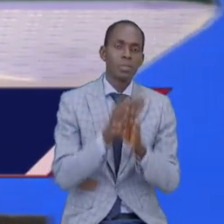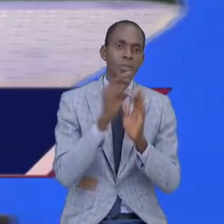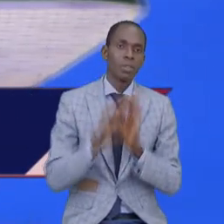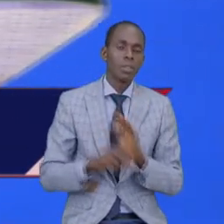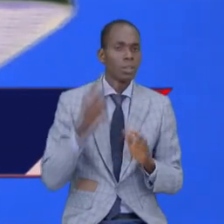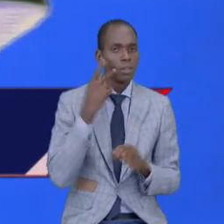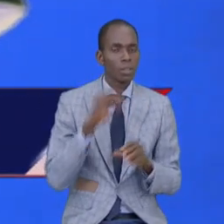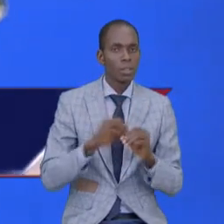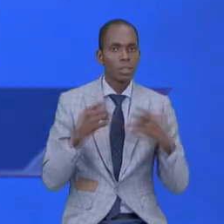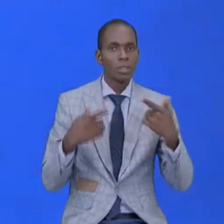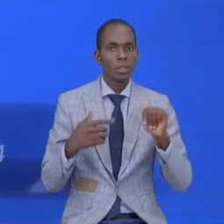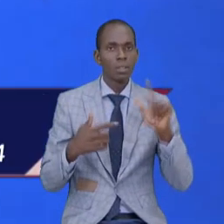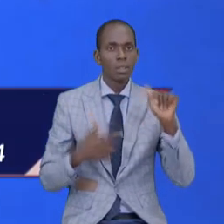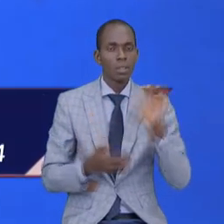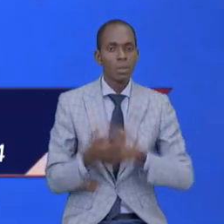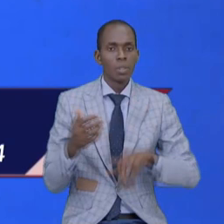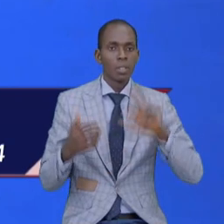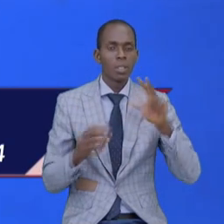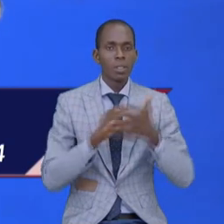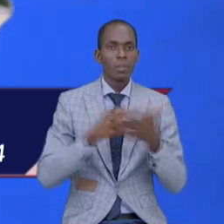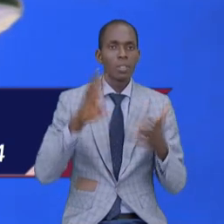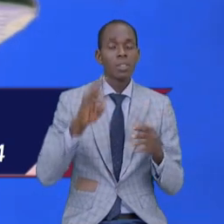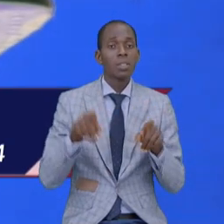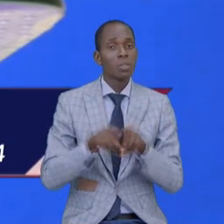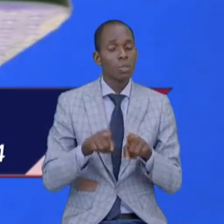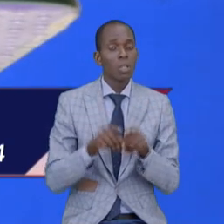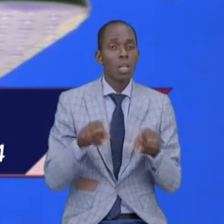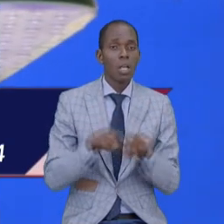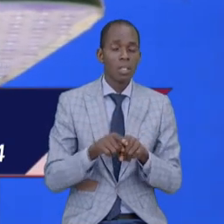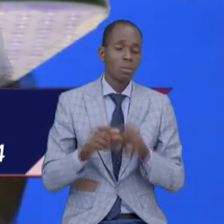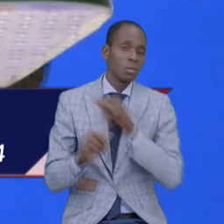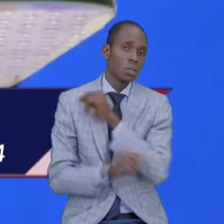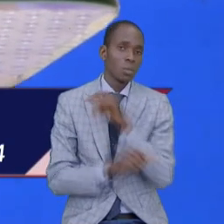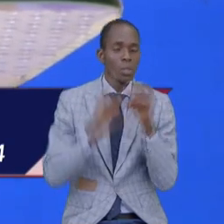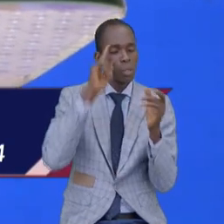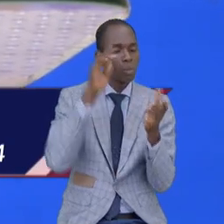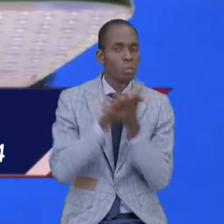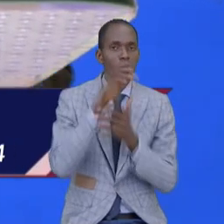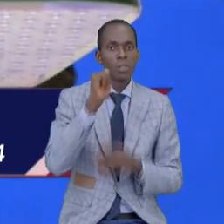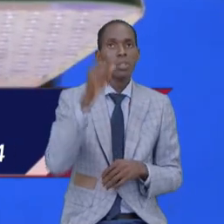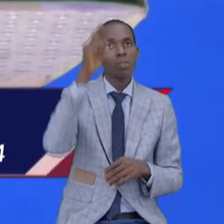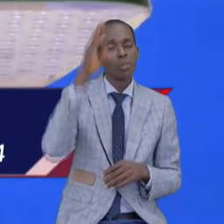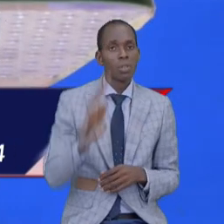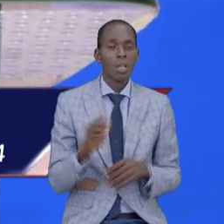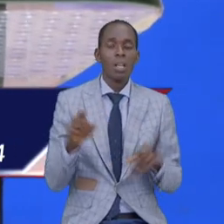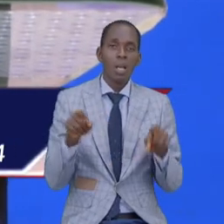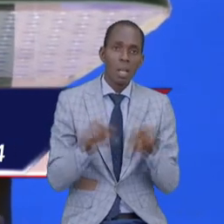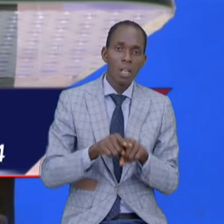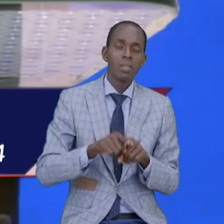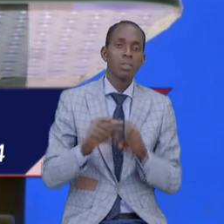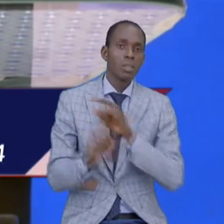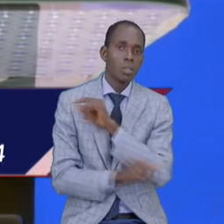Galatians chapter 3 verse 6. Even as Abraham believed God, even as